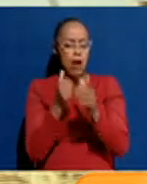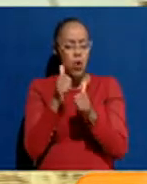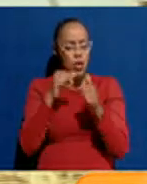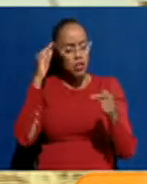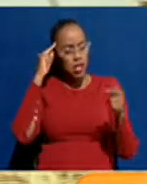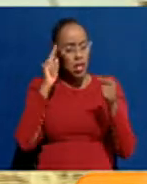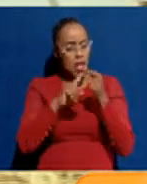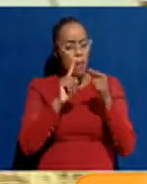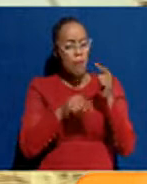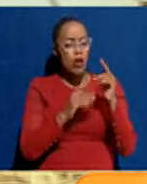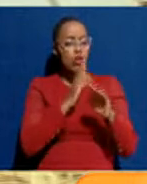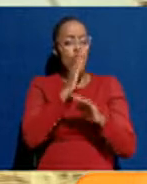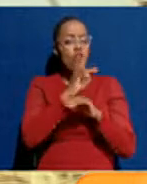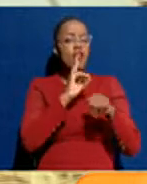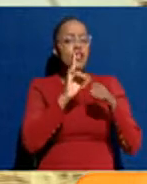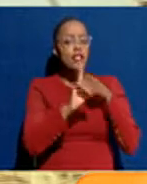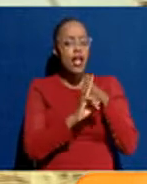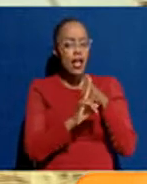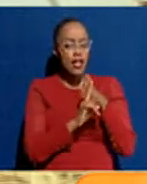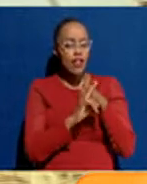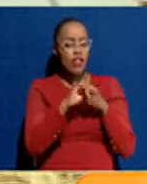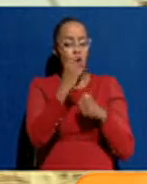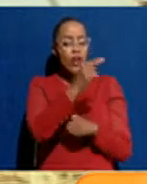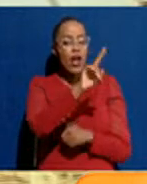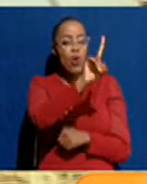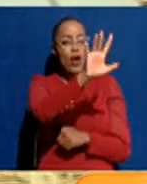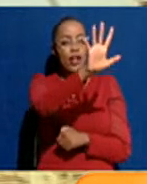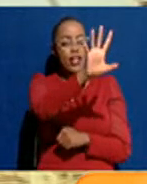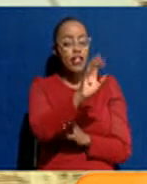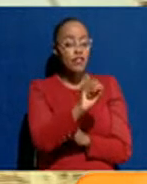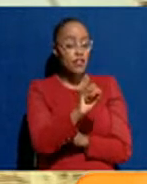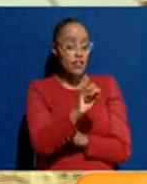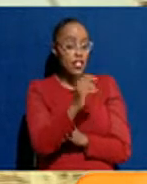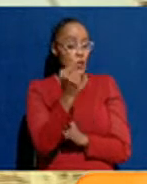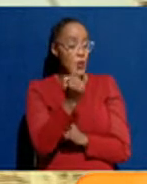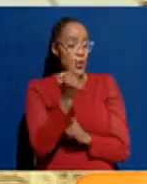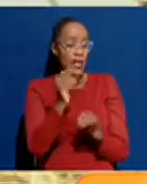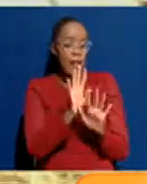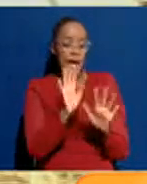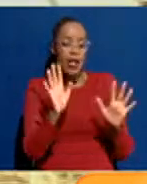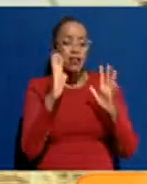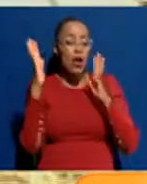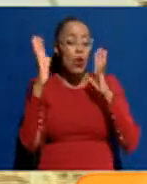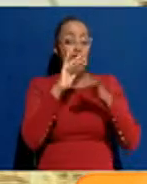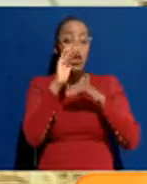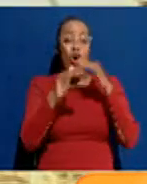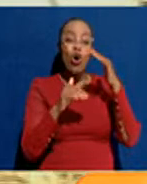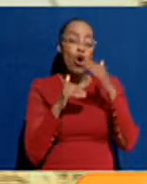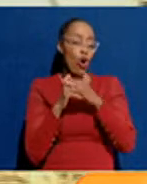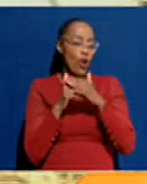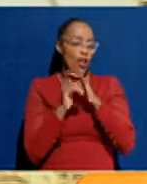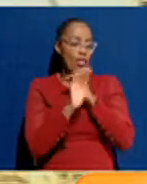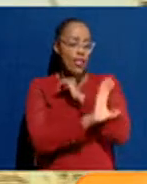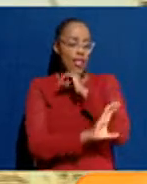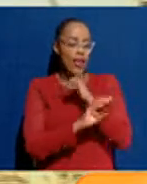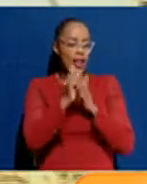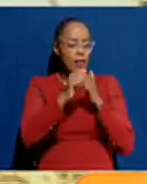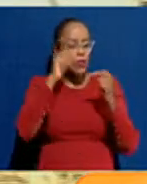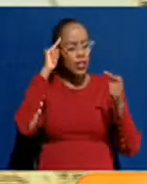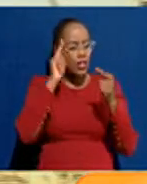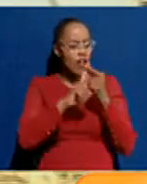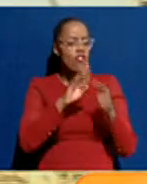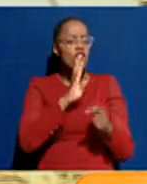to be over 600, mm-hmm. and it was only 150. So all the wind in the country, which are meant to